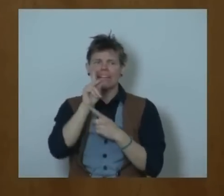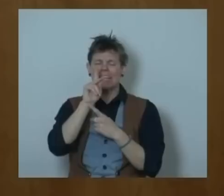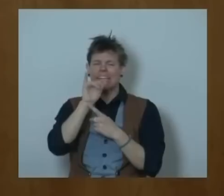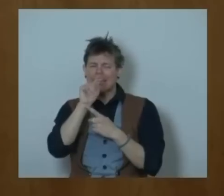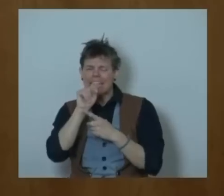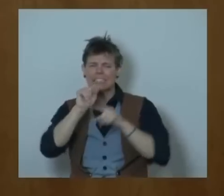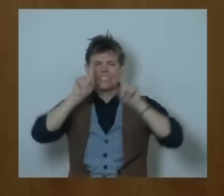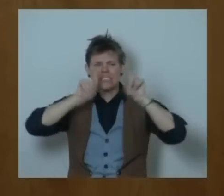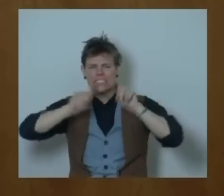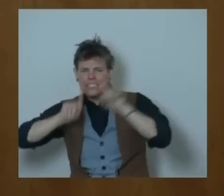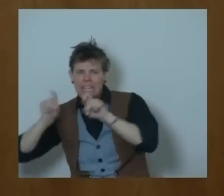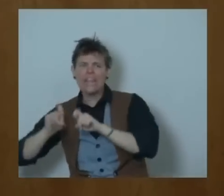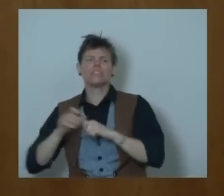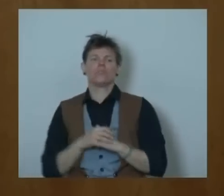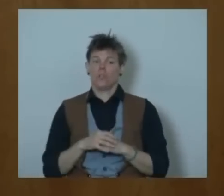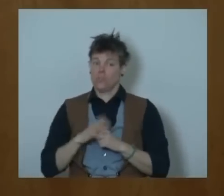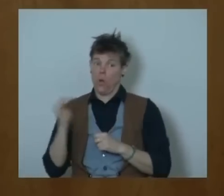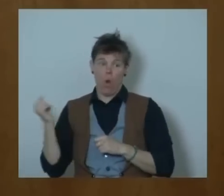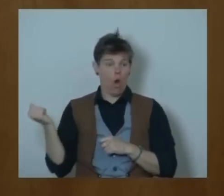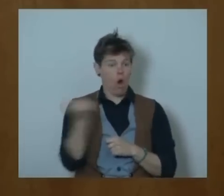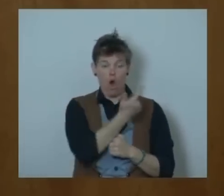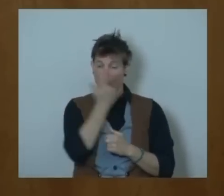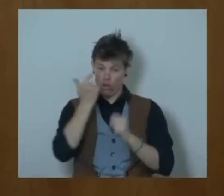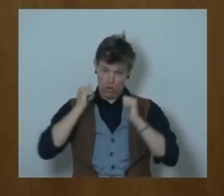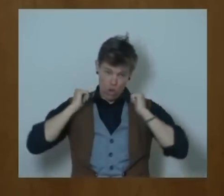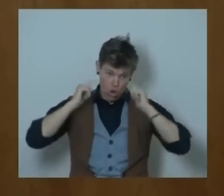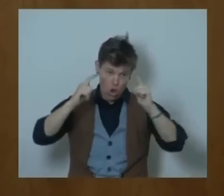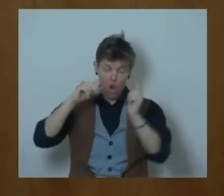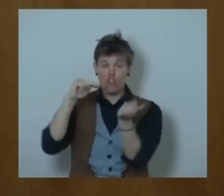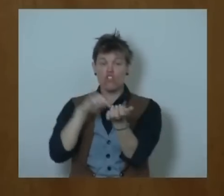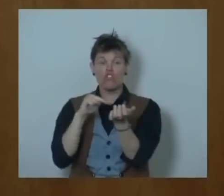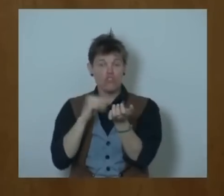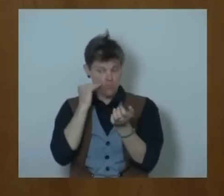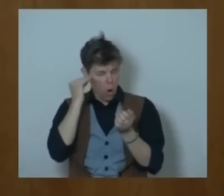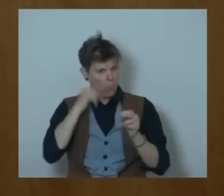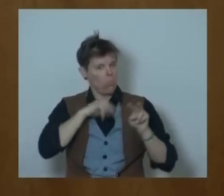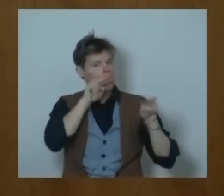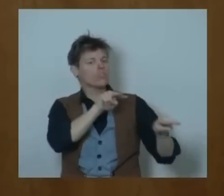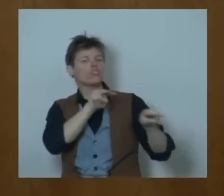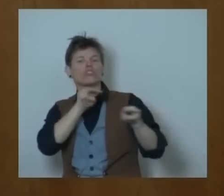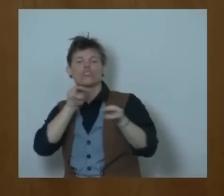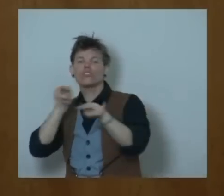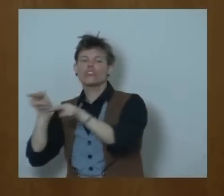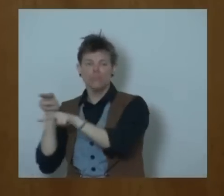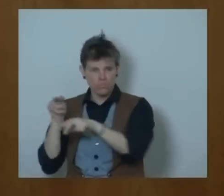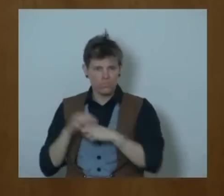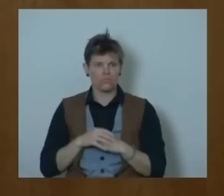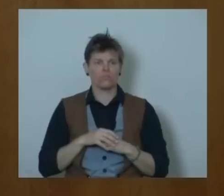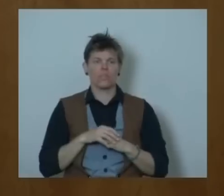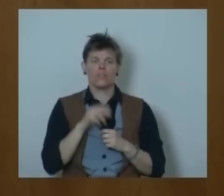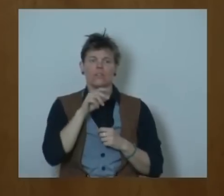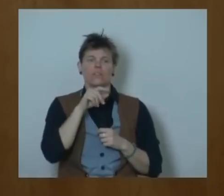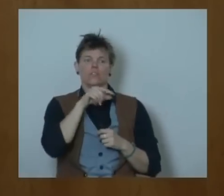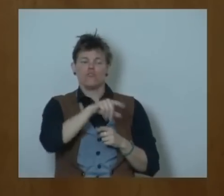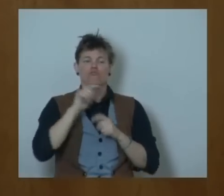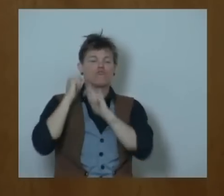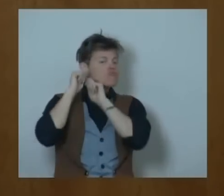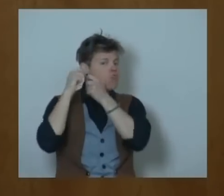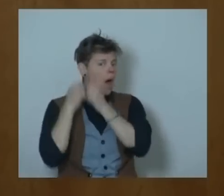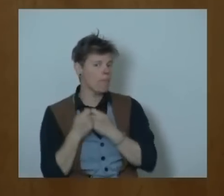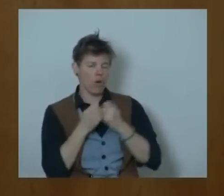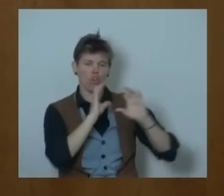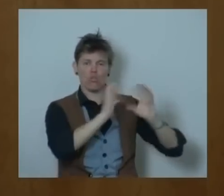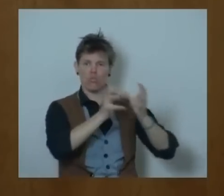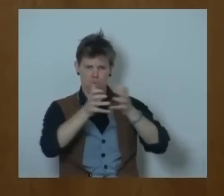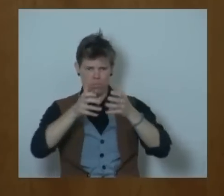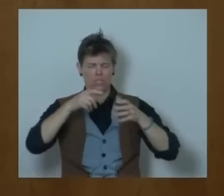are now conducting their own surveillance. We also moved into tribal communities in a bigger way. We are out in 16 of 23 of our tribes.